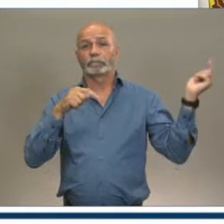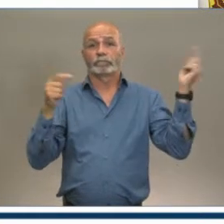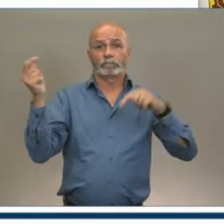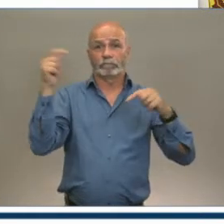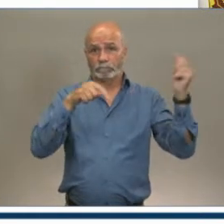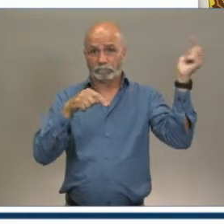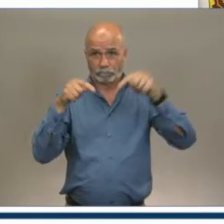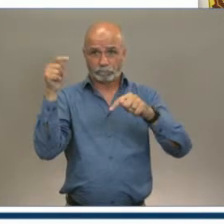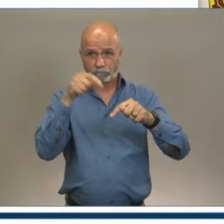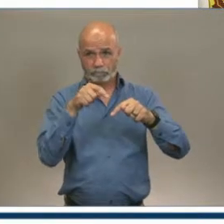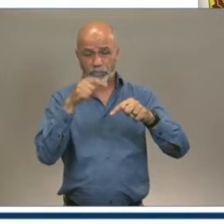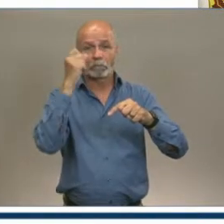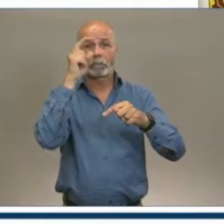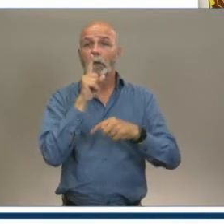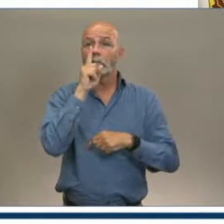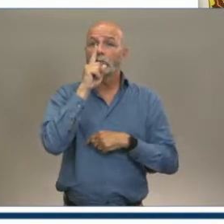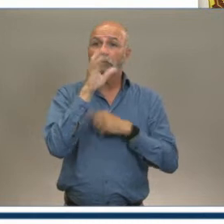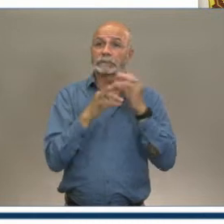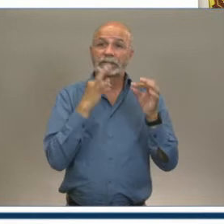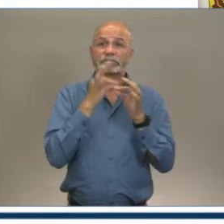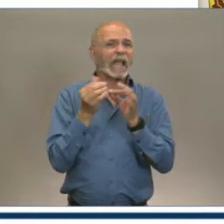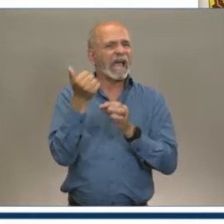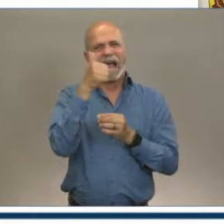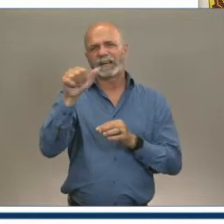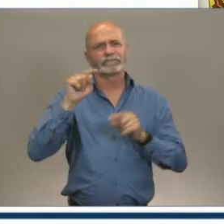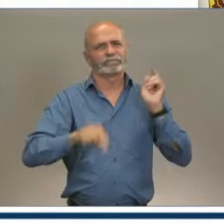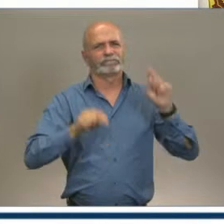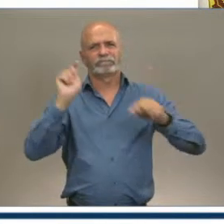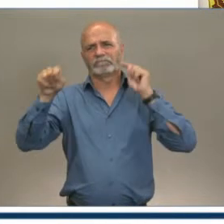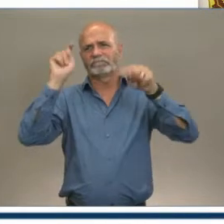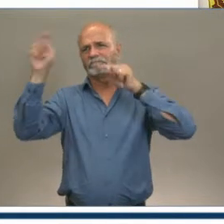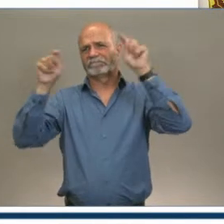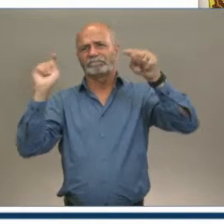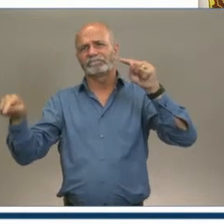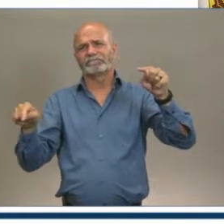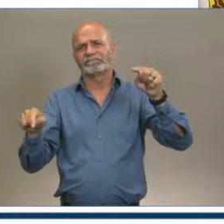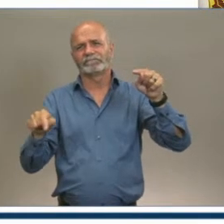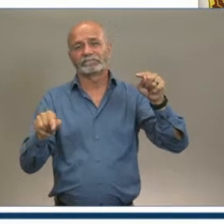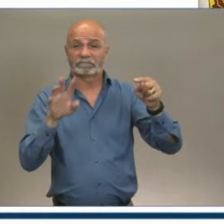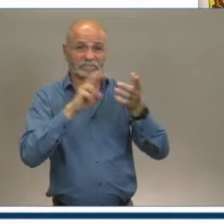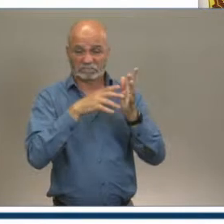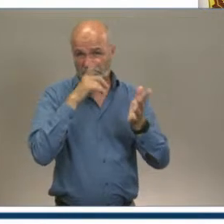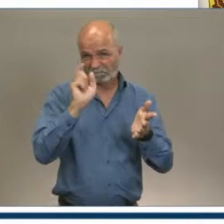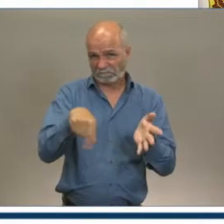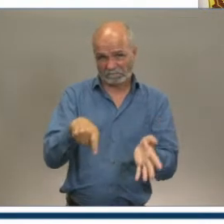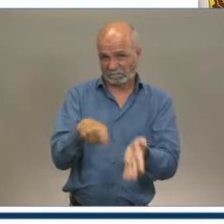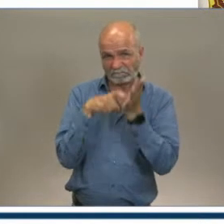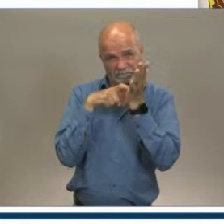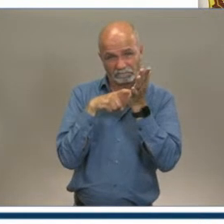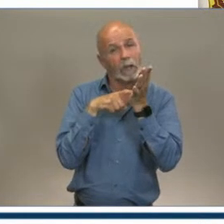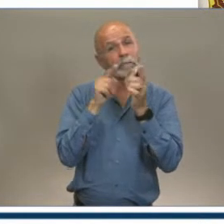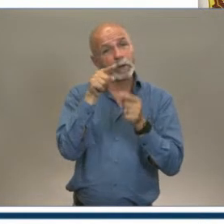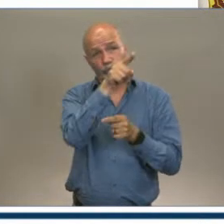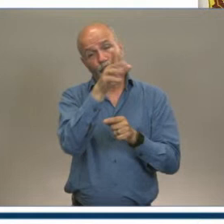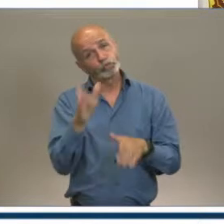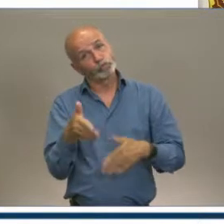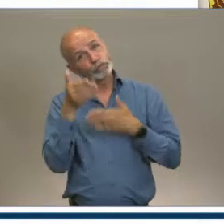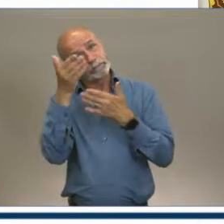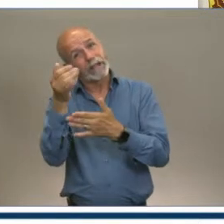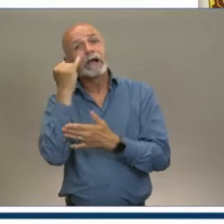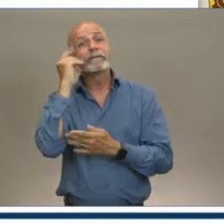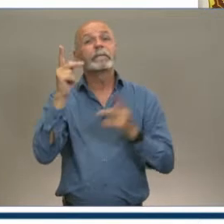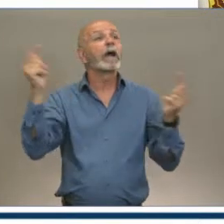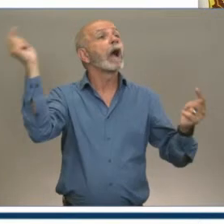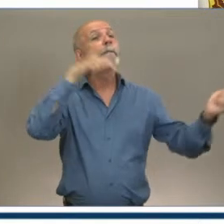widely available in Nova Scotia, but not really mandatory, do you recommend, if people are coming to the Halifax area, if they